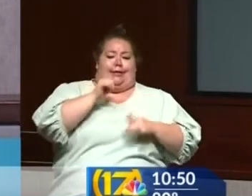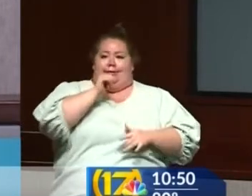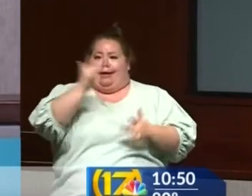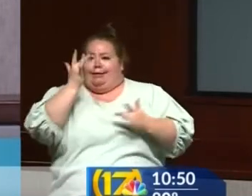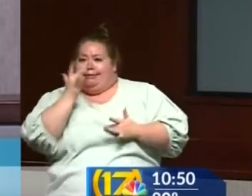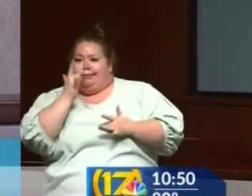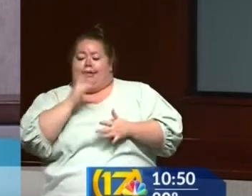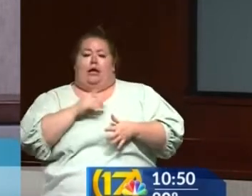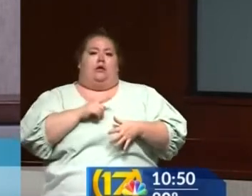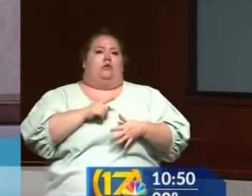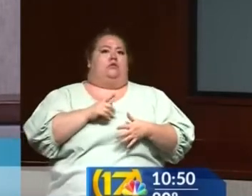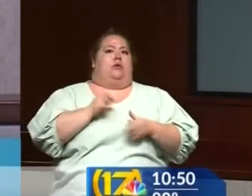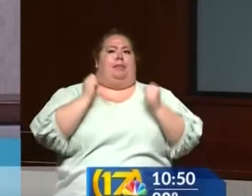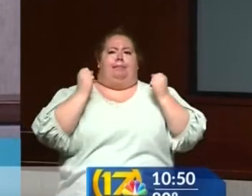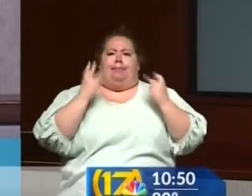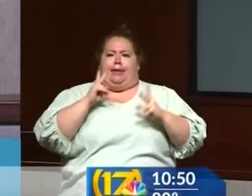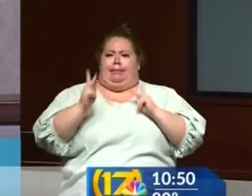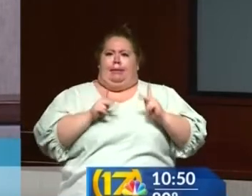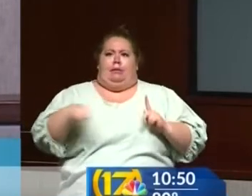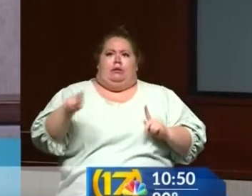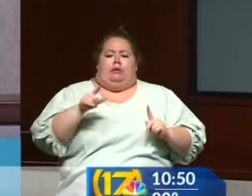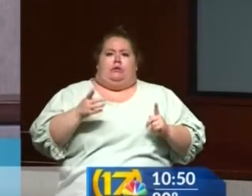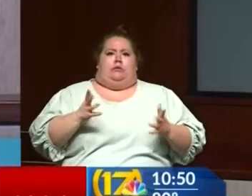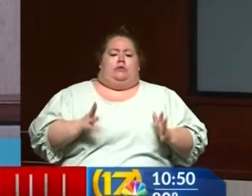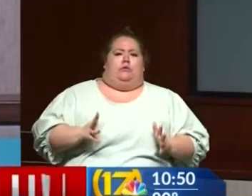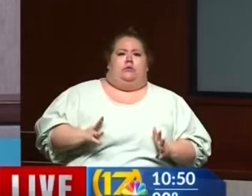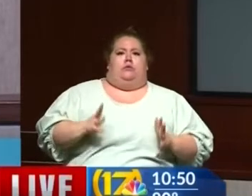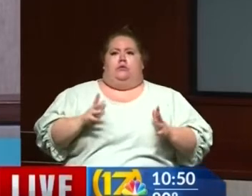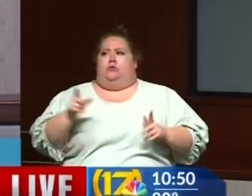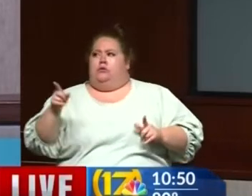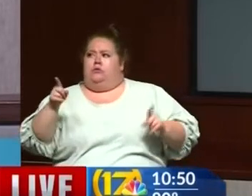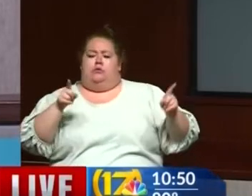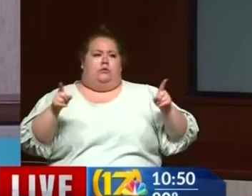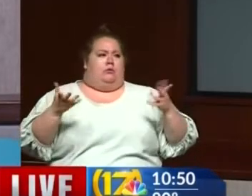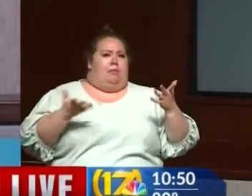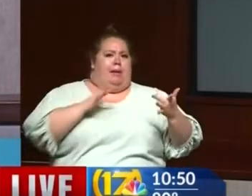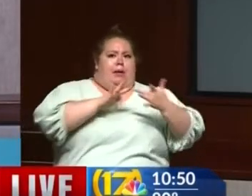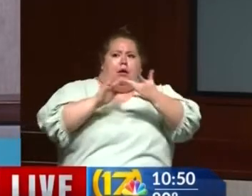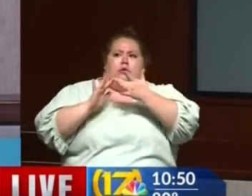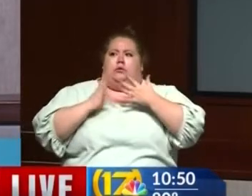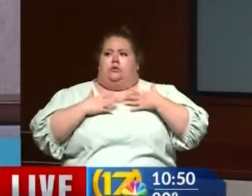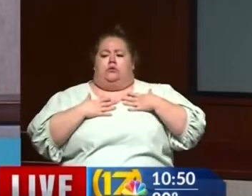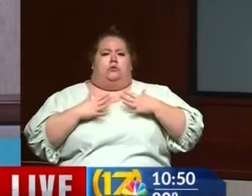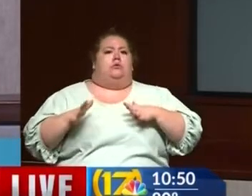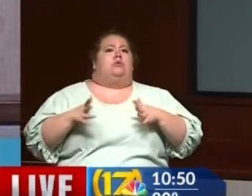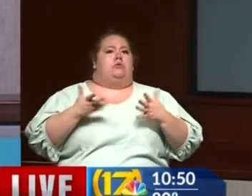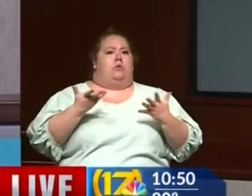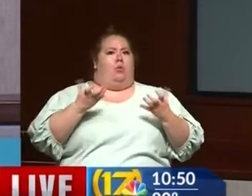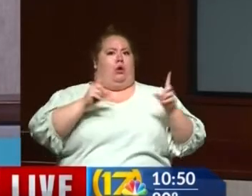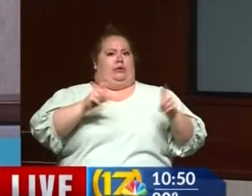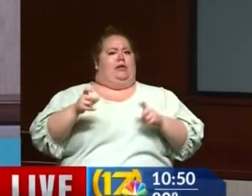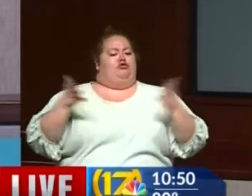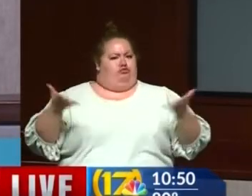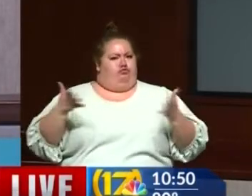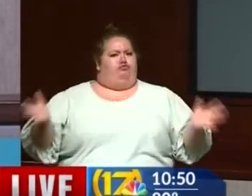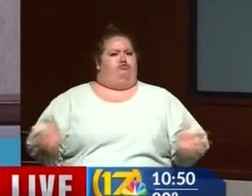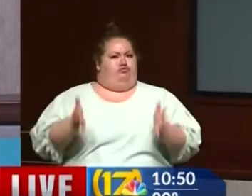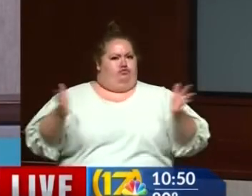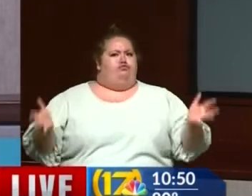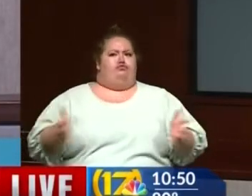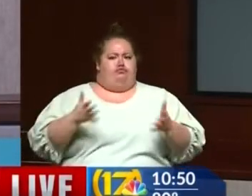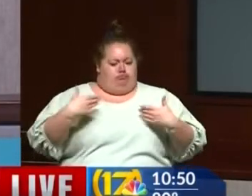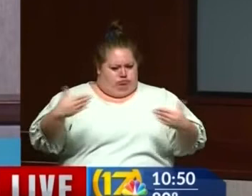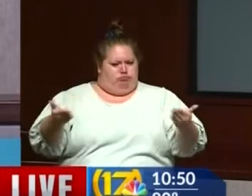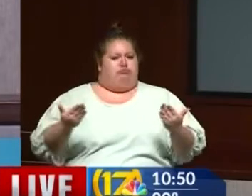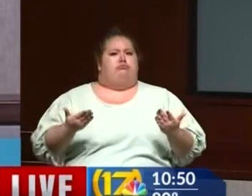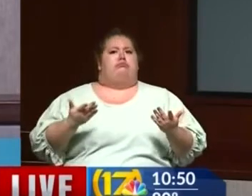of anxiety around potential exposures, and that testing can help bring some of those close contacts peace of mind while they continue